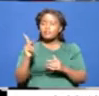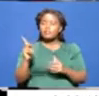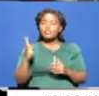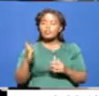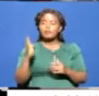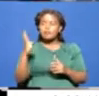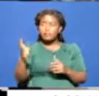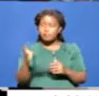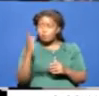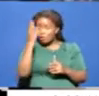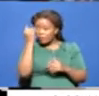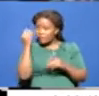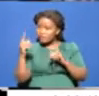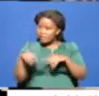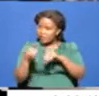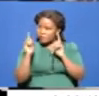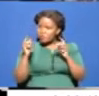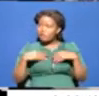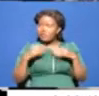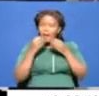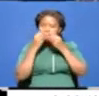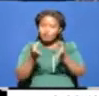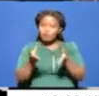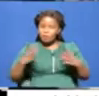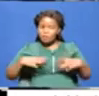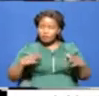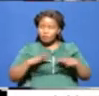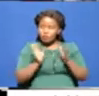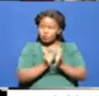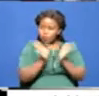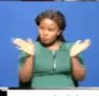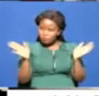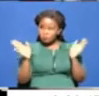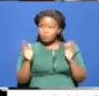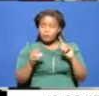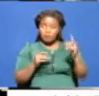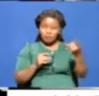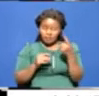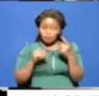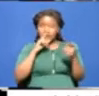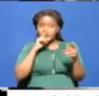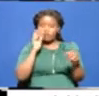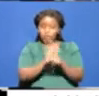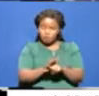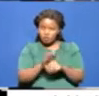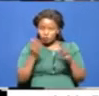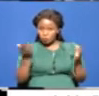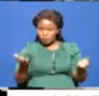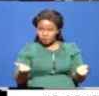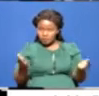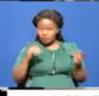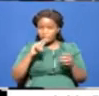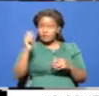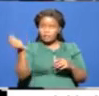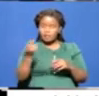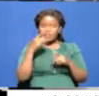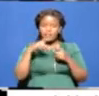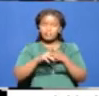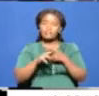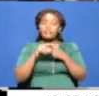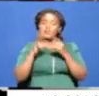who disseminate information to the public. One is an assurance that the Kenyan engineer,